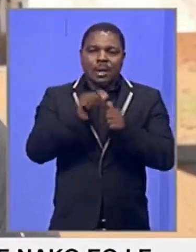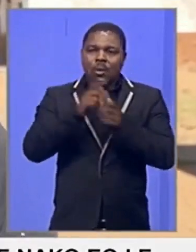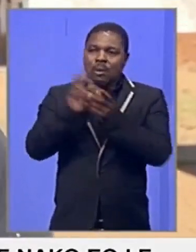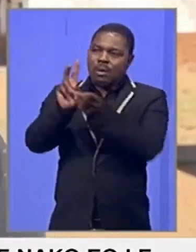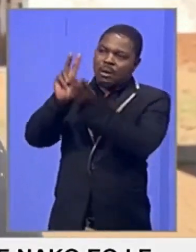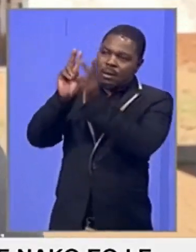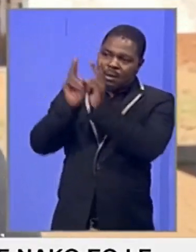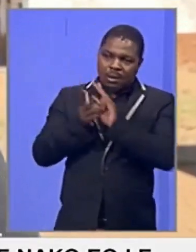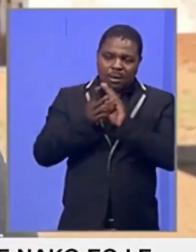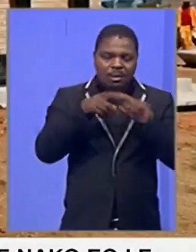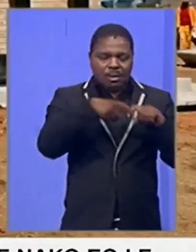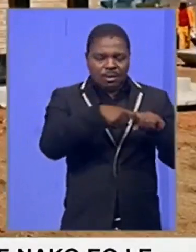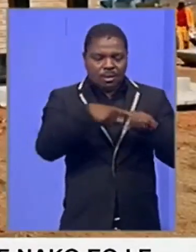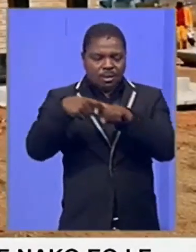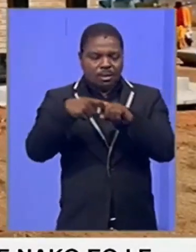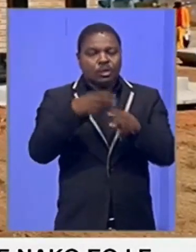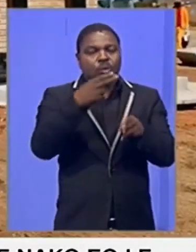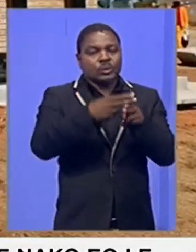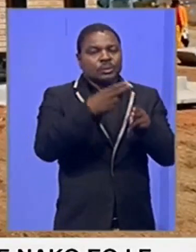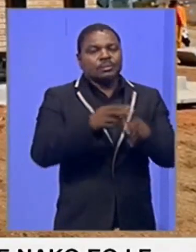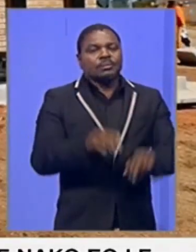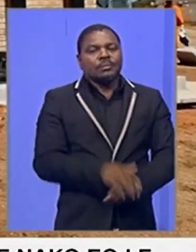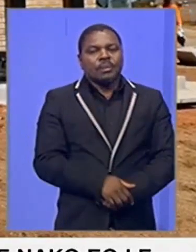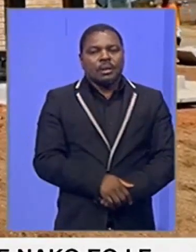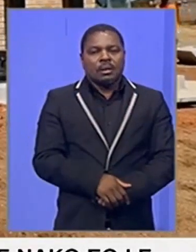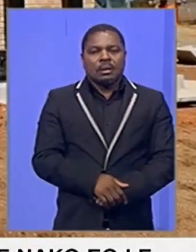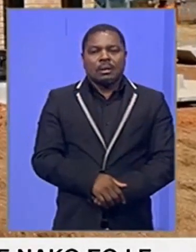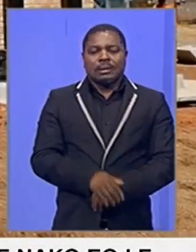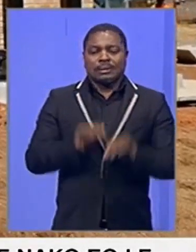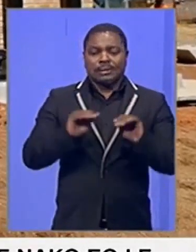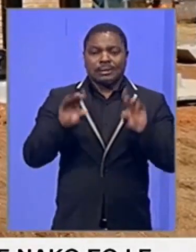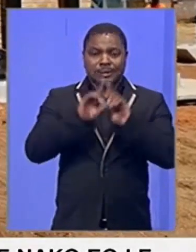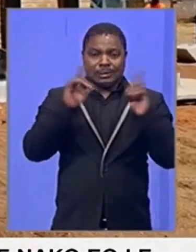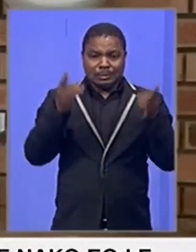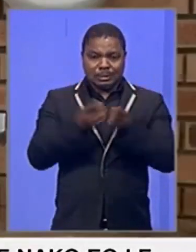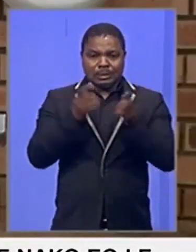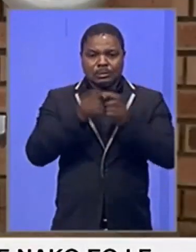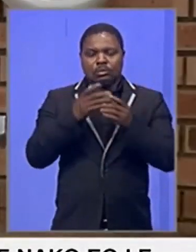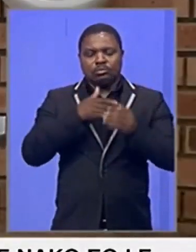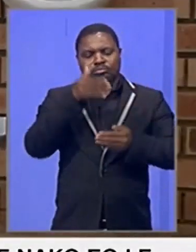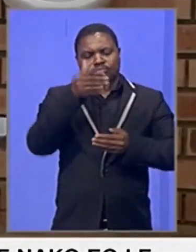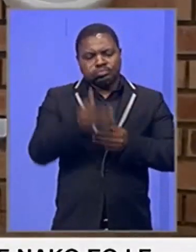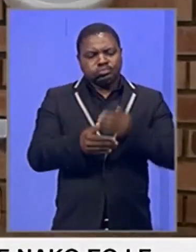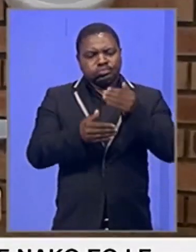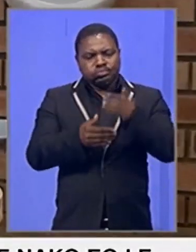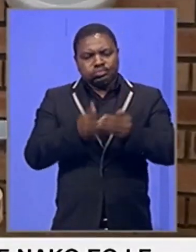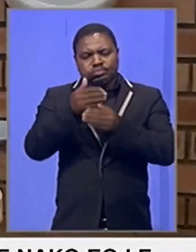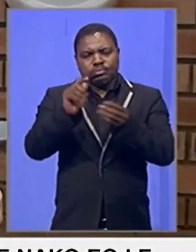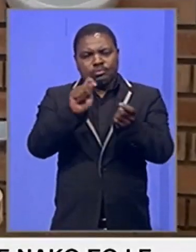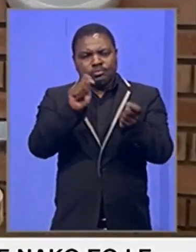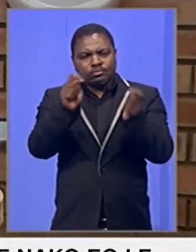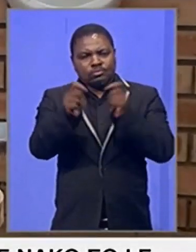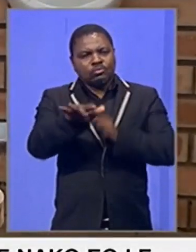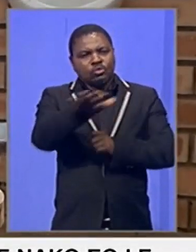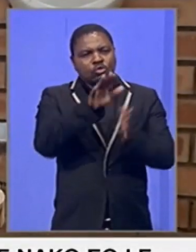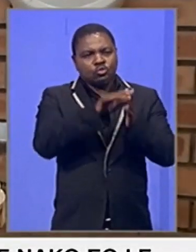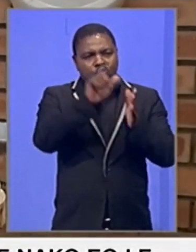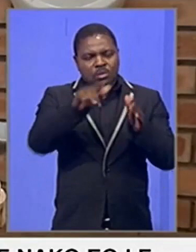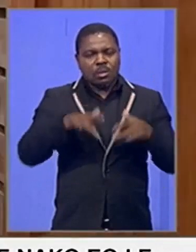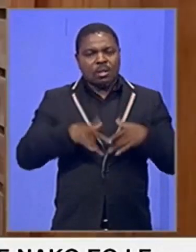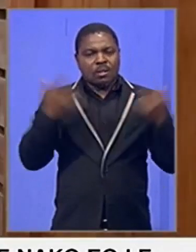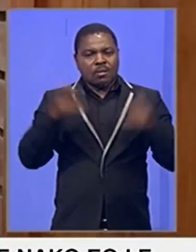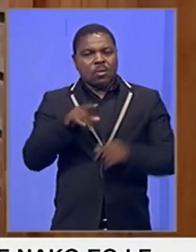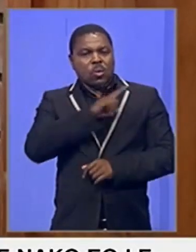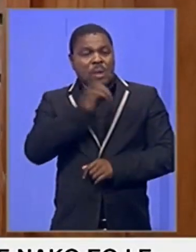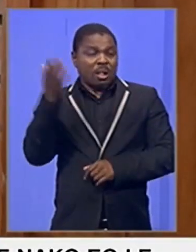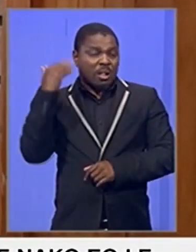di-toilet tša di-mobile. Mo nakong e nngwe Lefapha la Thuto le gateletse pele ka thulaganyo ya lone ya go fetola matshelo a barutwana ba apeleng